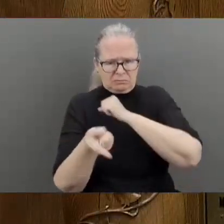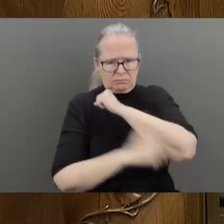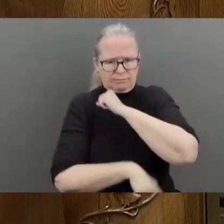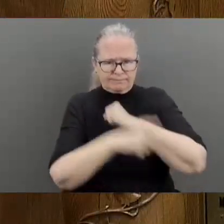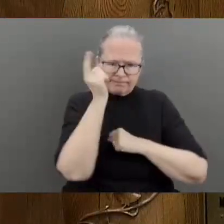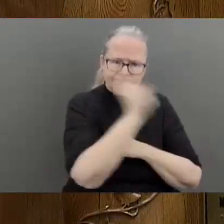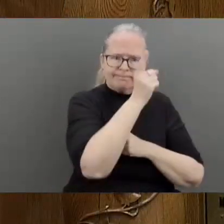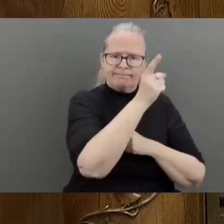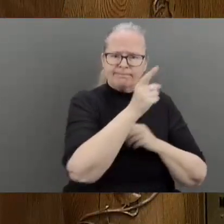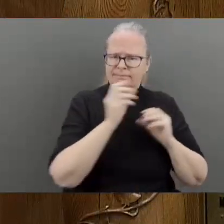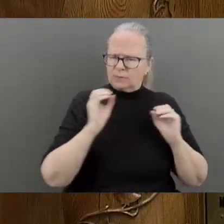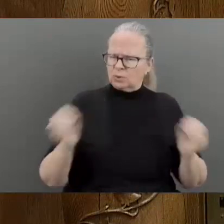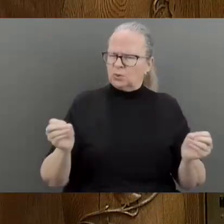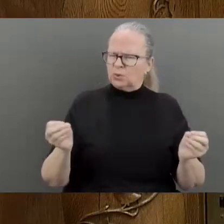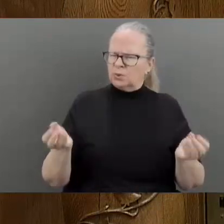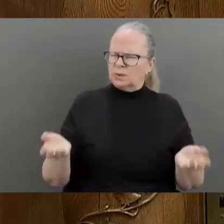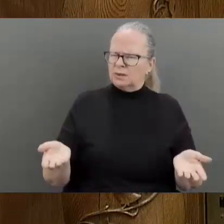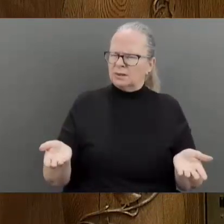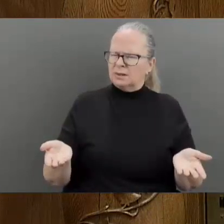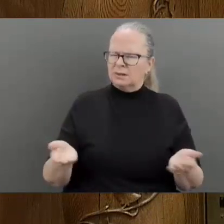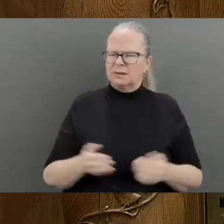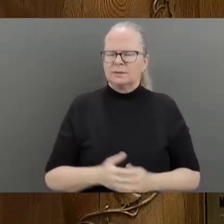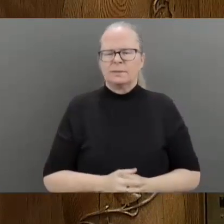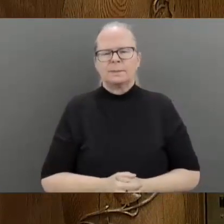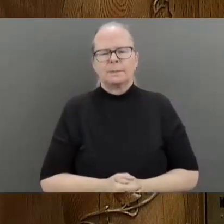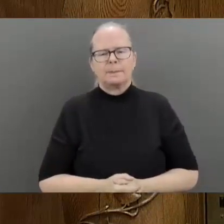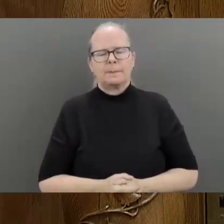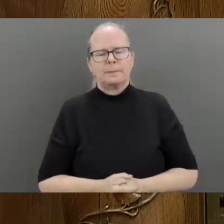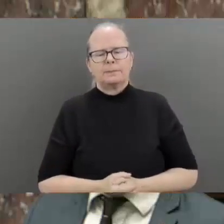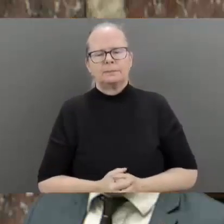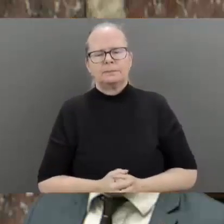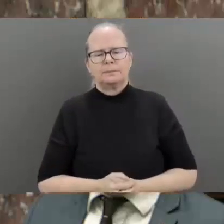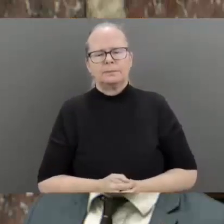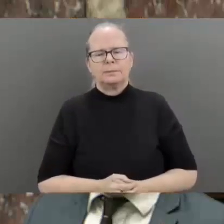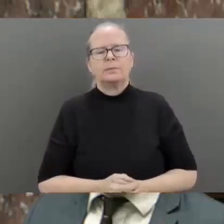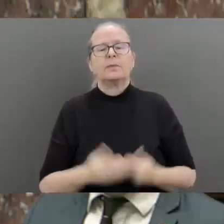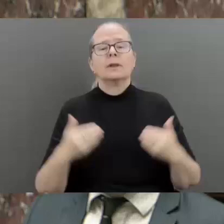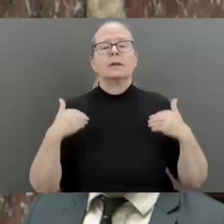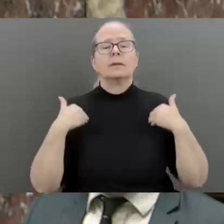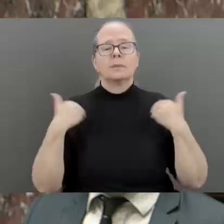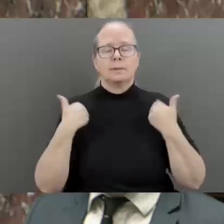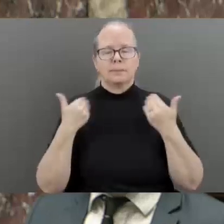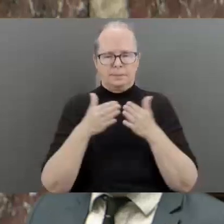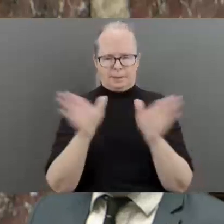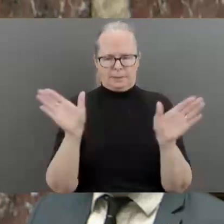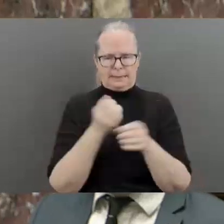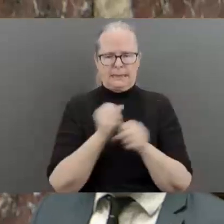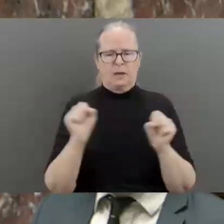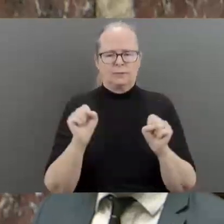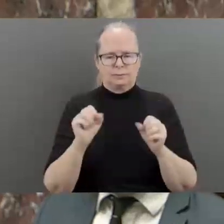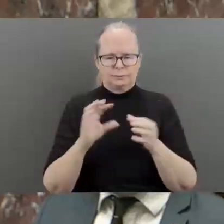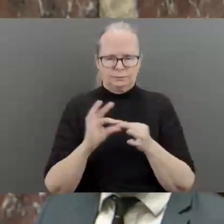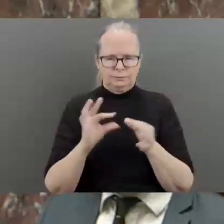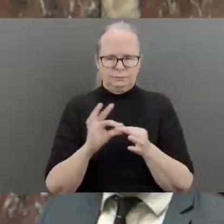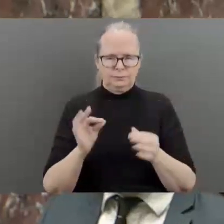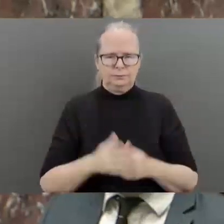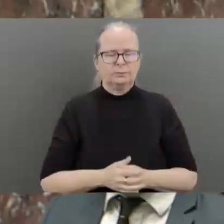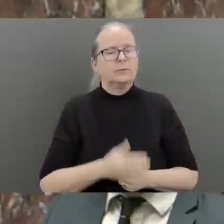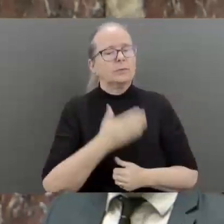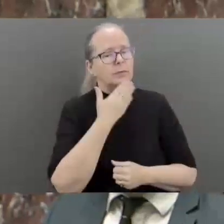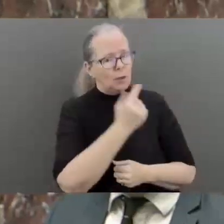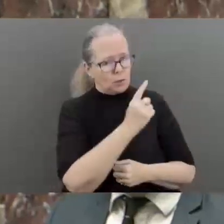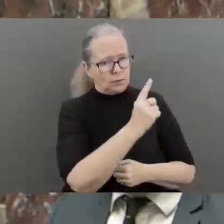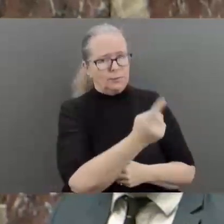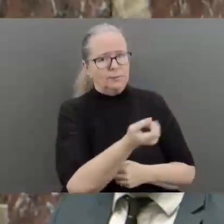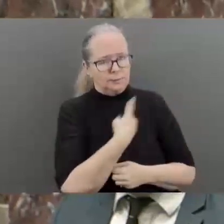Minister of Public Safety. Thank you, Mr. Speaker. Thank you to the member opposite for the question. Enforcement